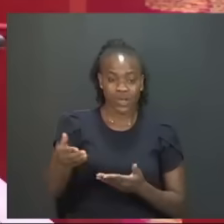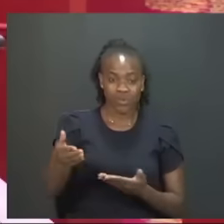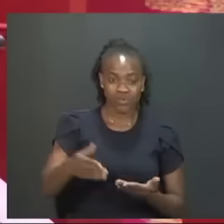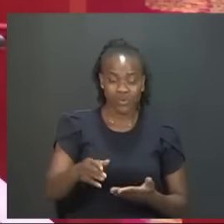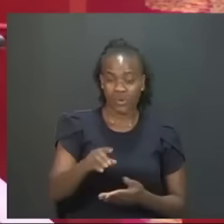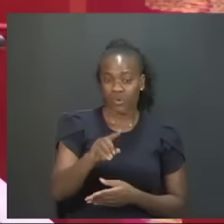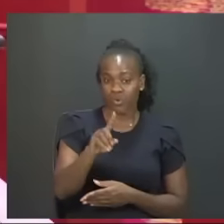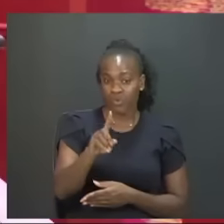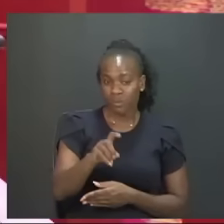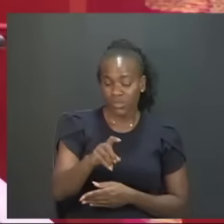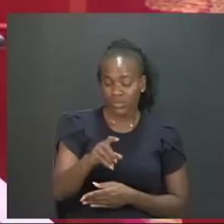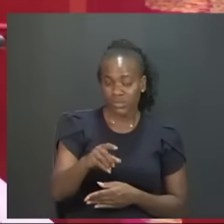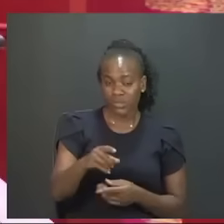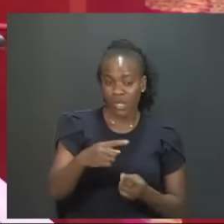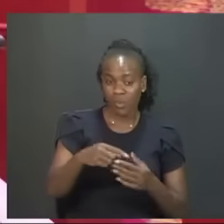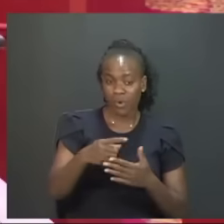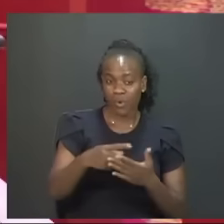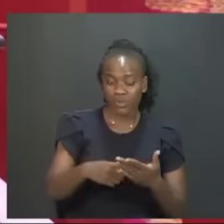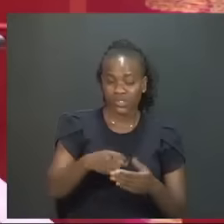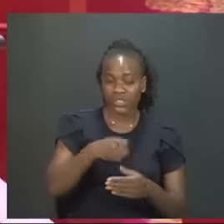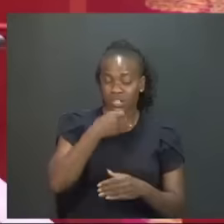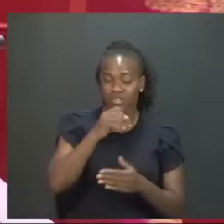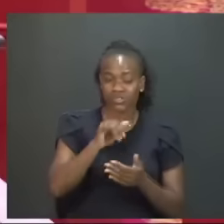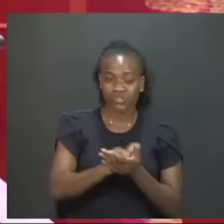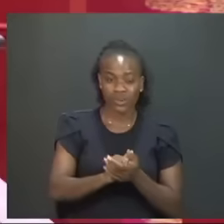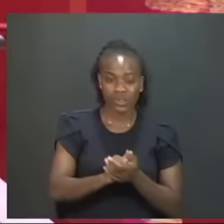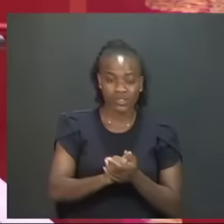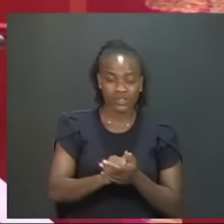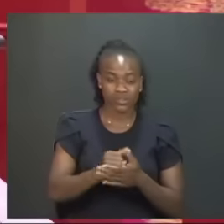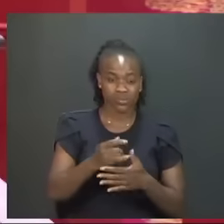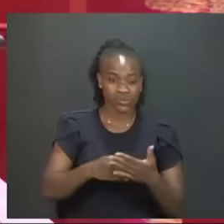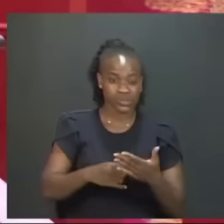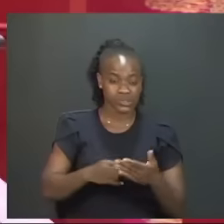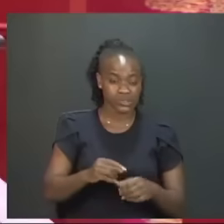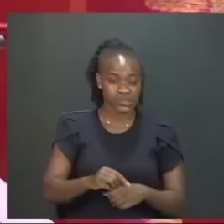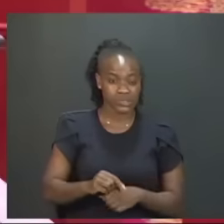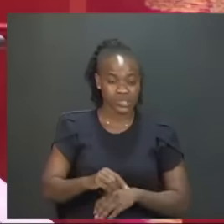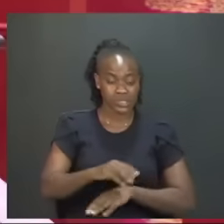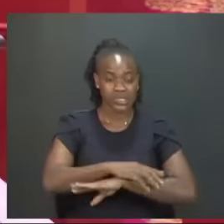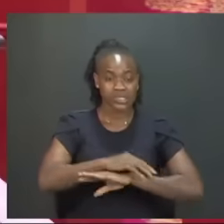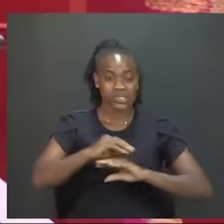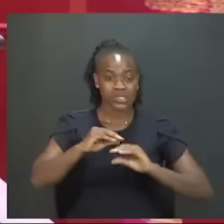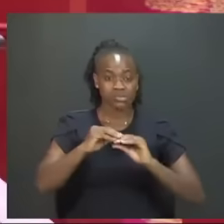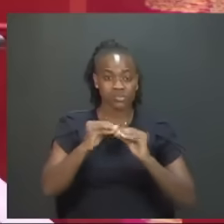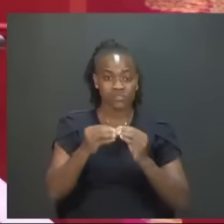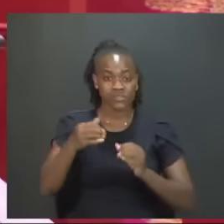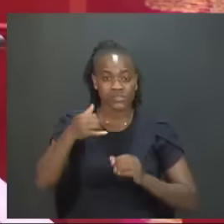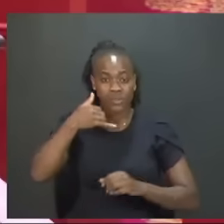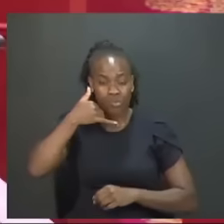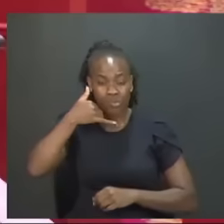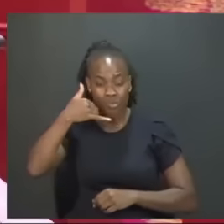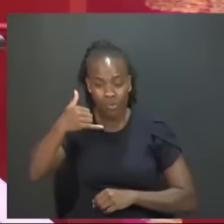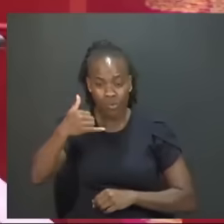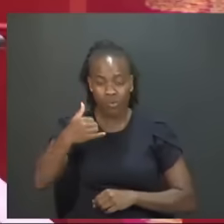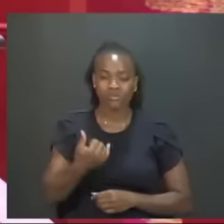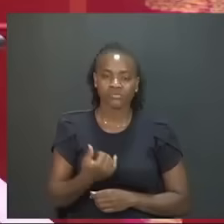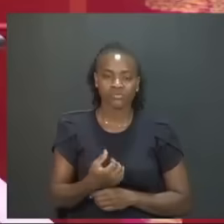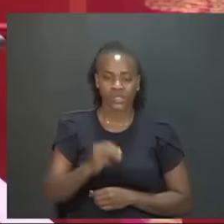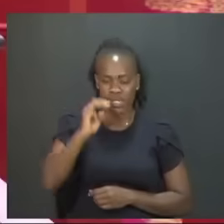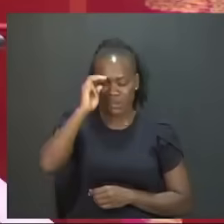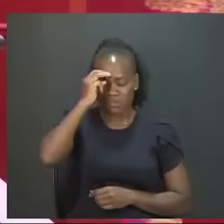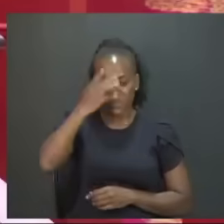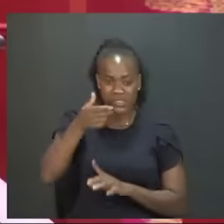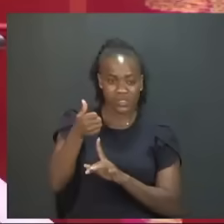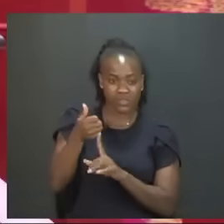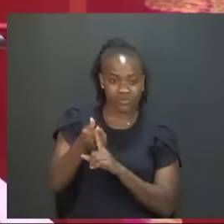of making sure that the table office reached out to ministers directly